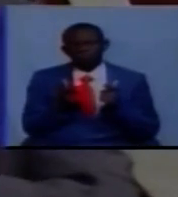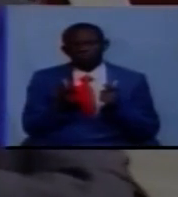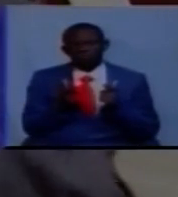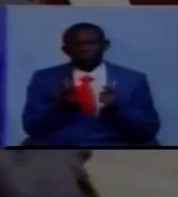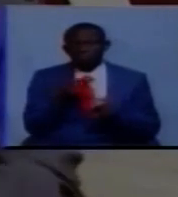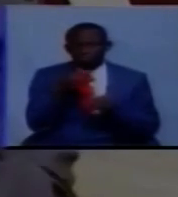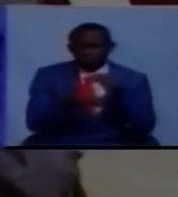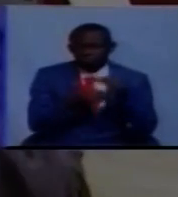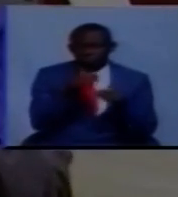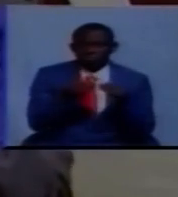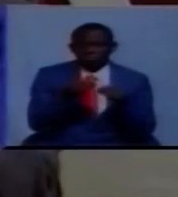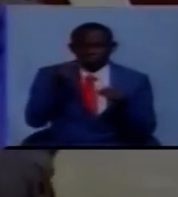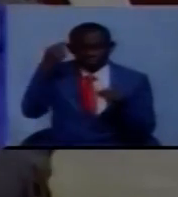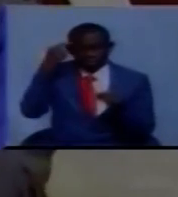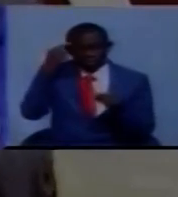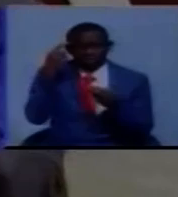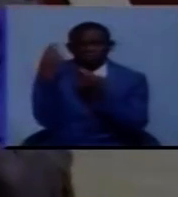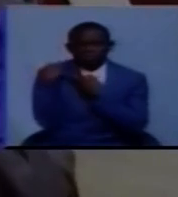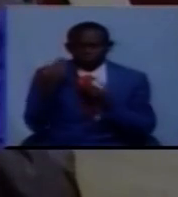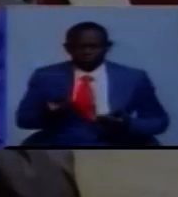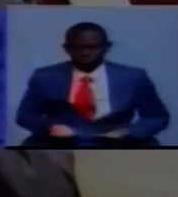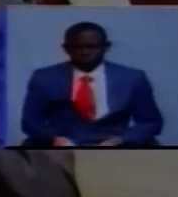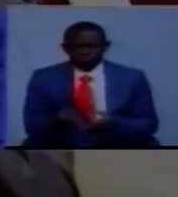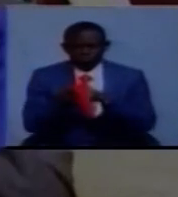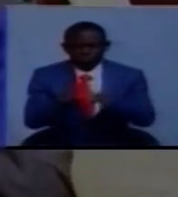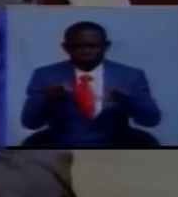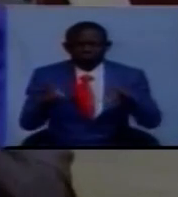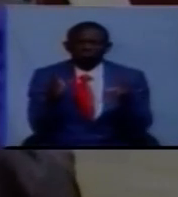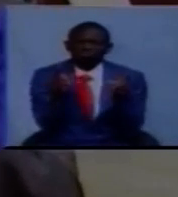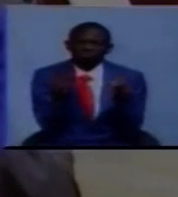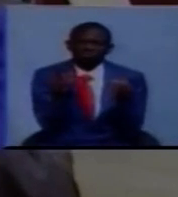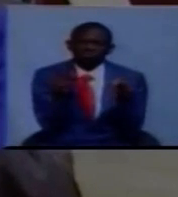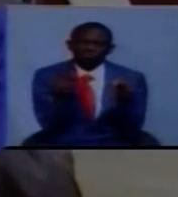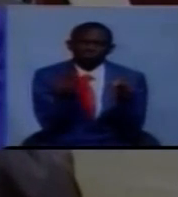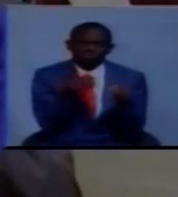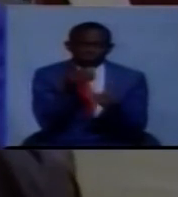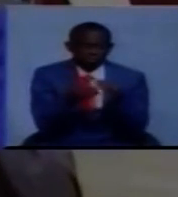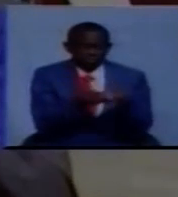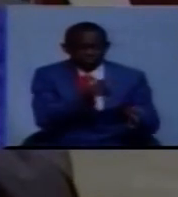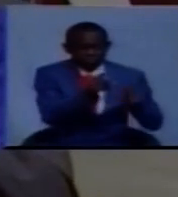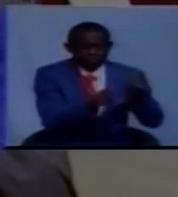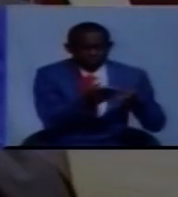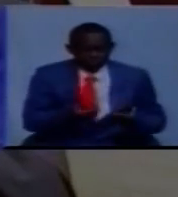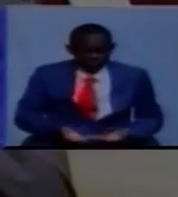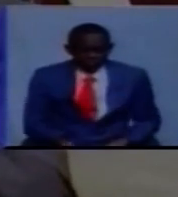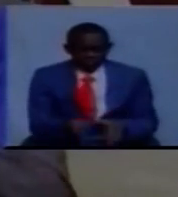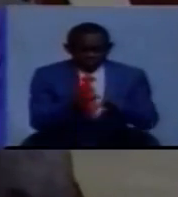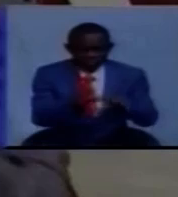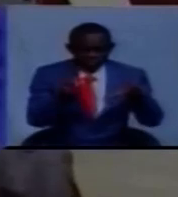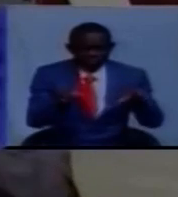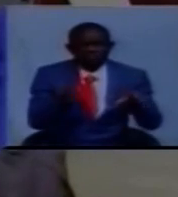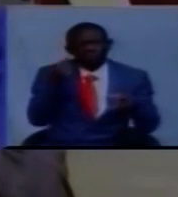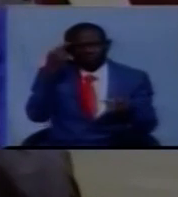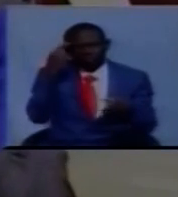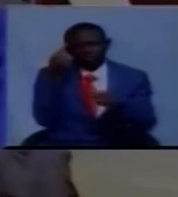child, that person has got to be, that life has got to be protected. So if you are in employment, it is the responsibility of government to